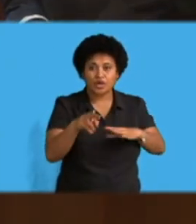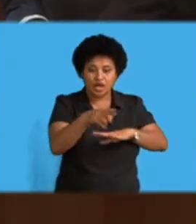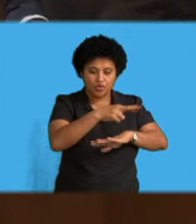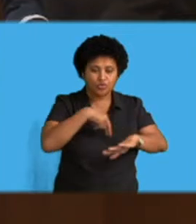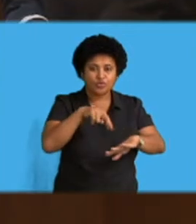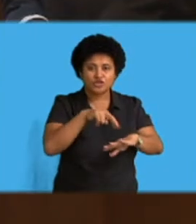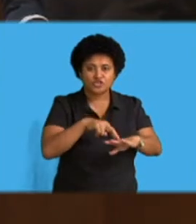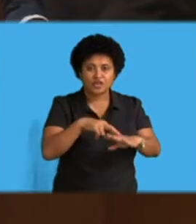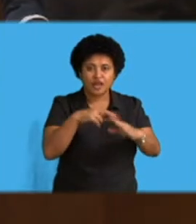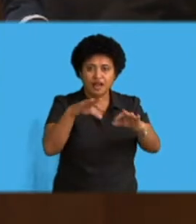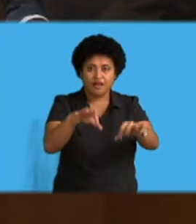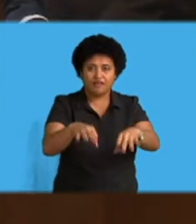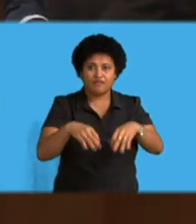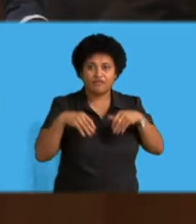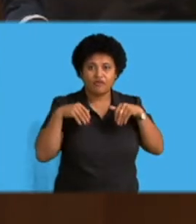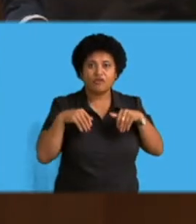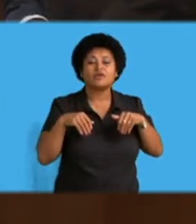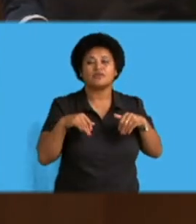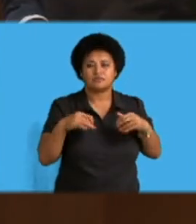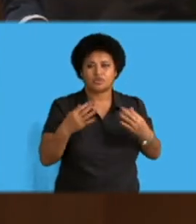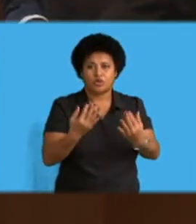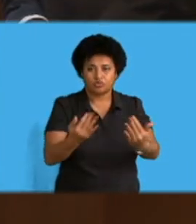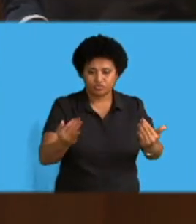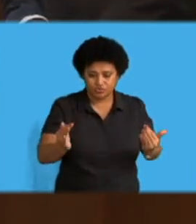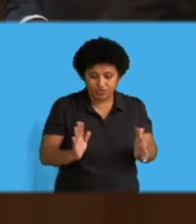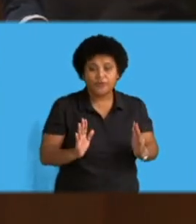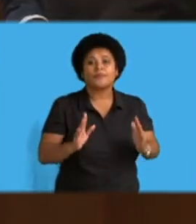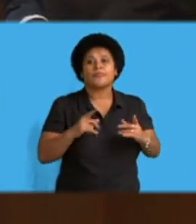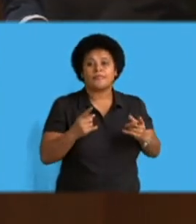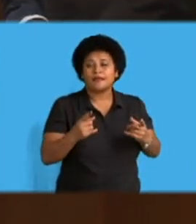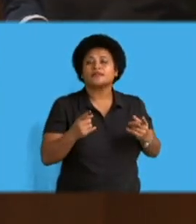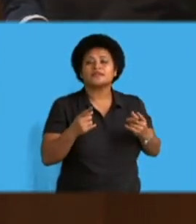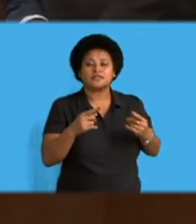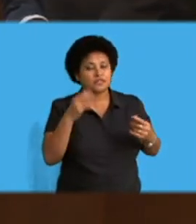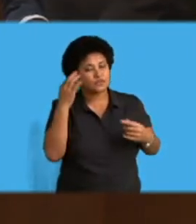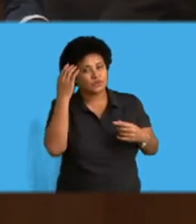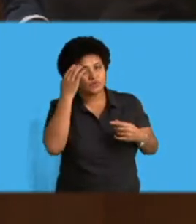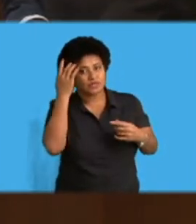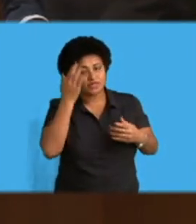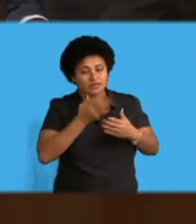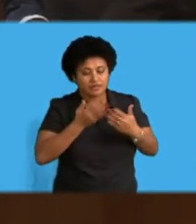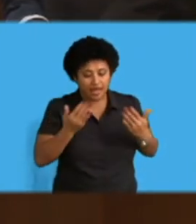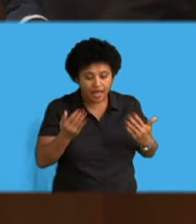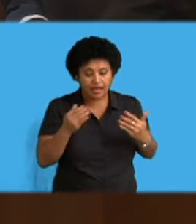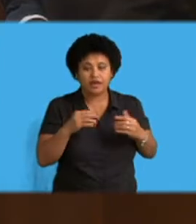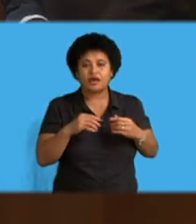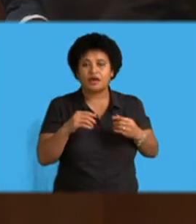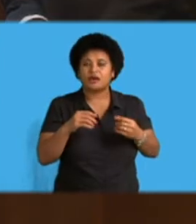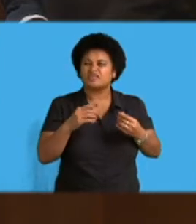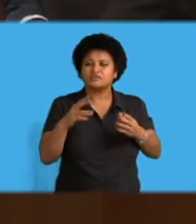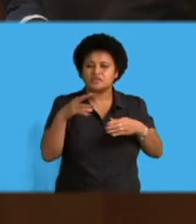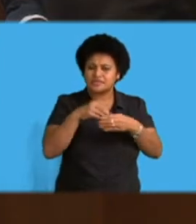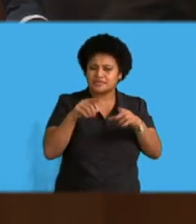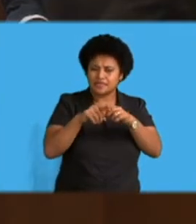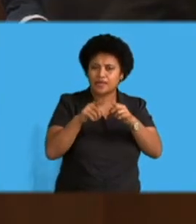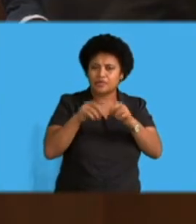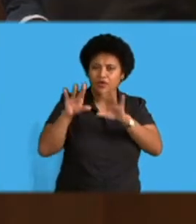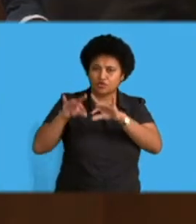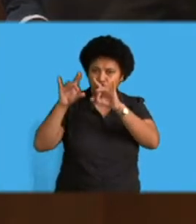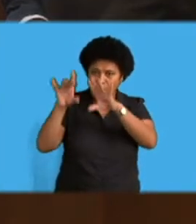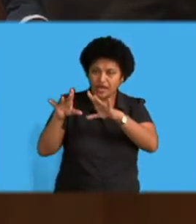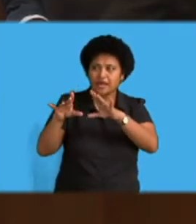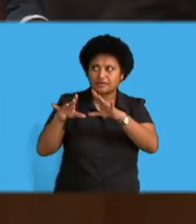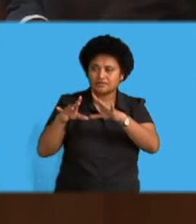together Pacific banks and the supervisors and regulators, including Australian banks and the supervisors and regulators, to find an amicable